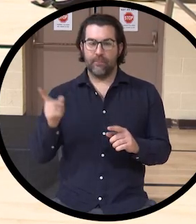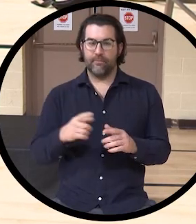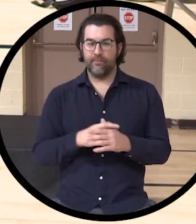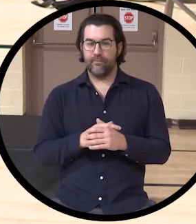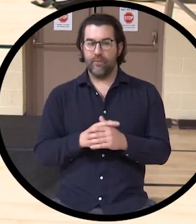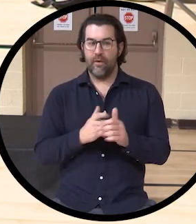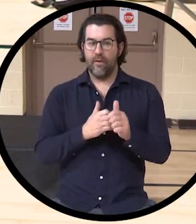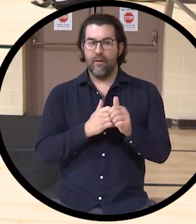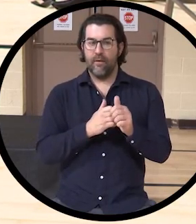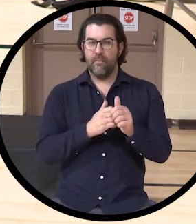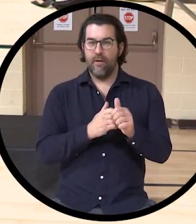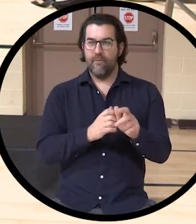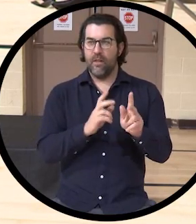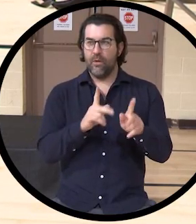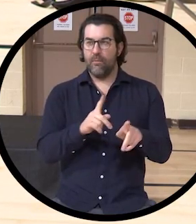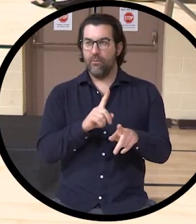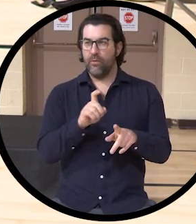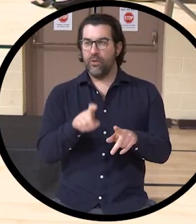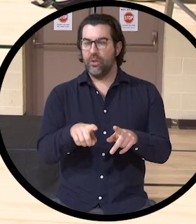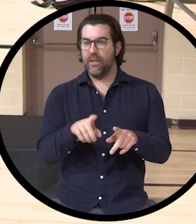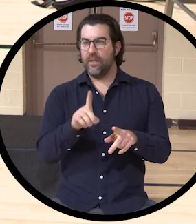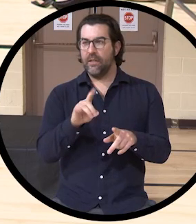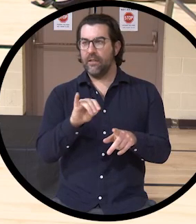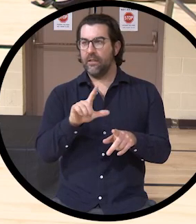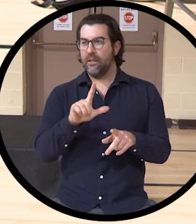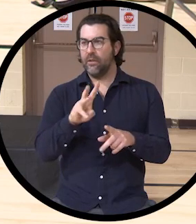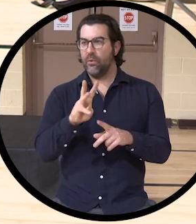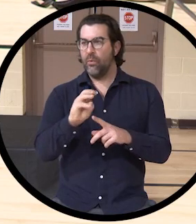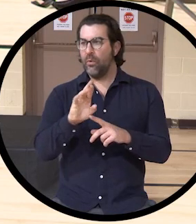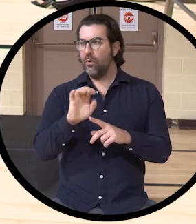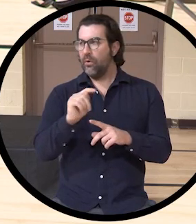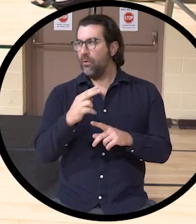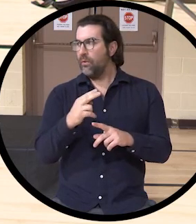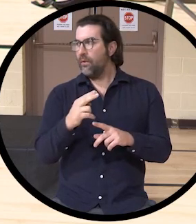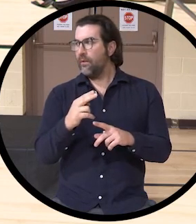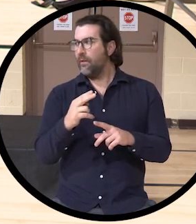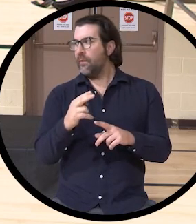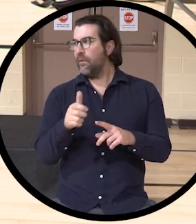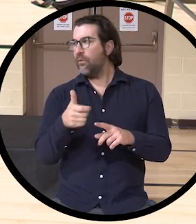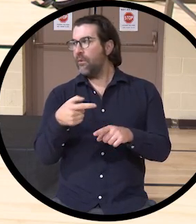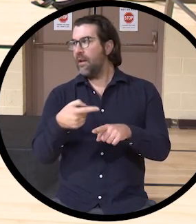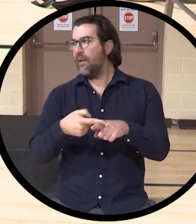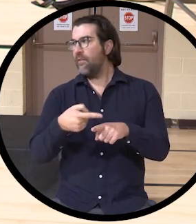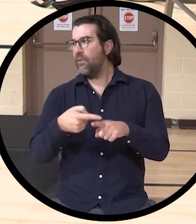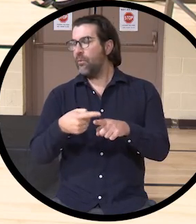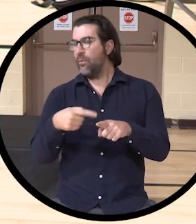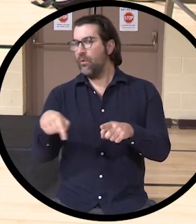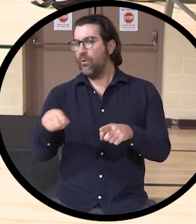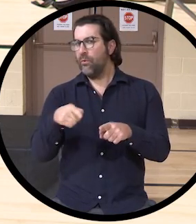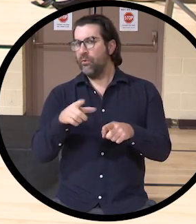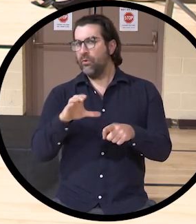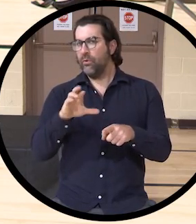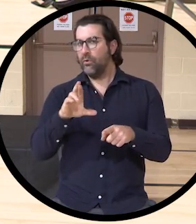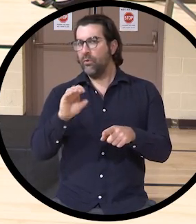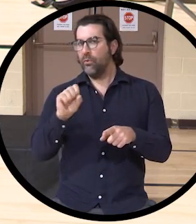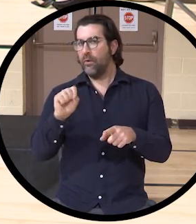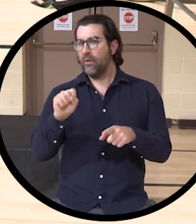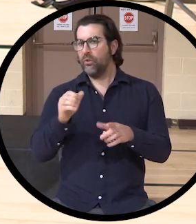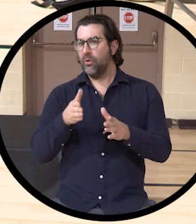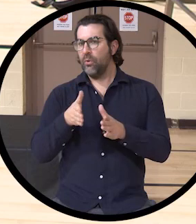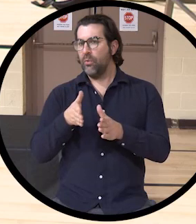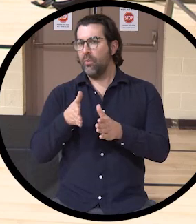question is around Dillard, the intersection of will those crosswalks also